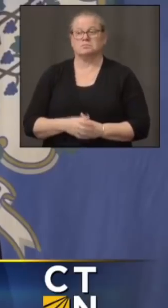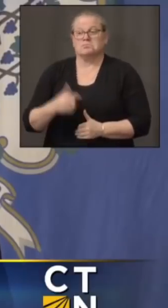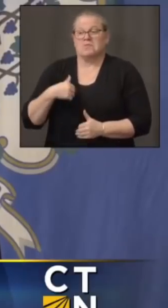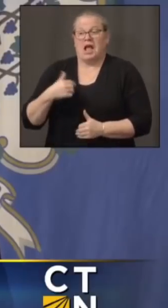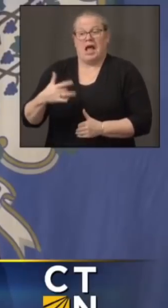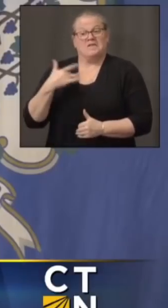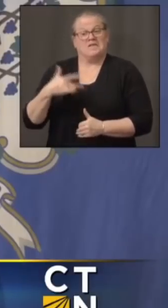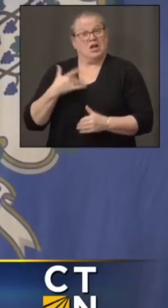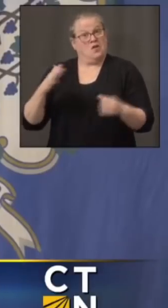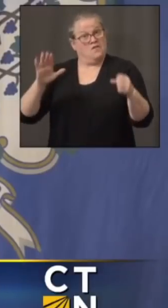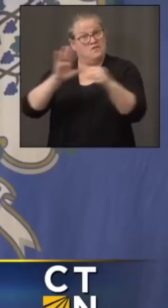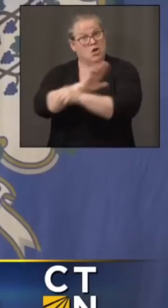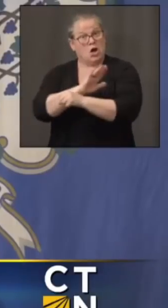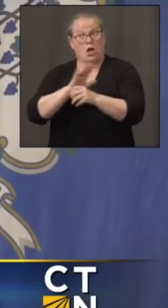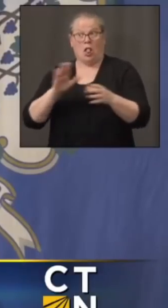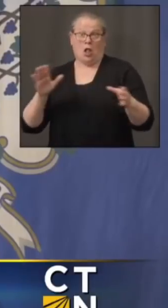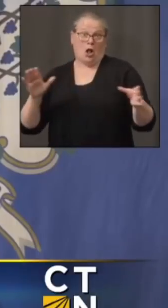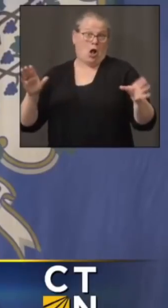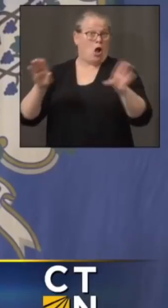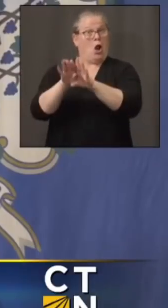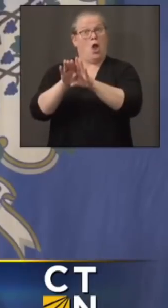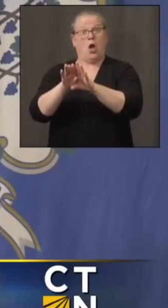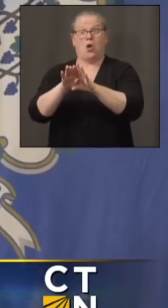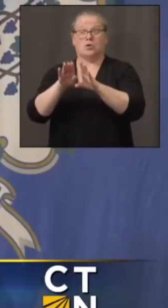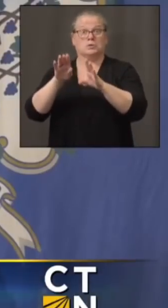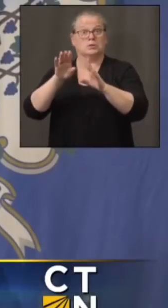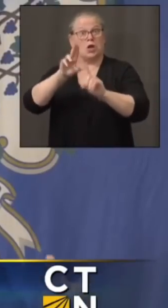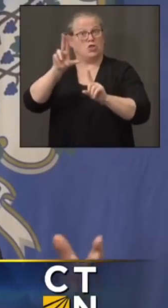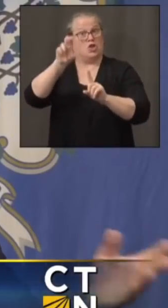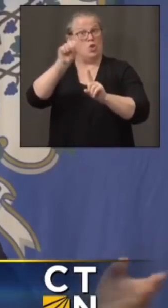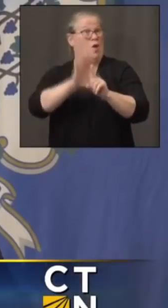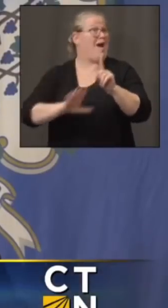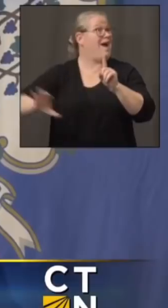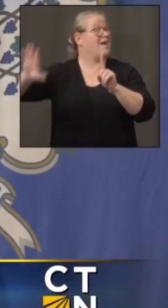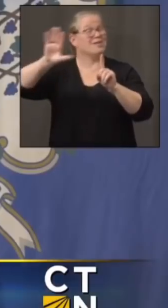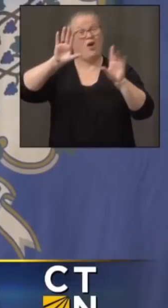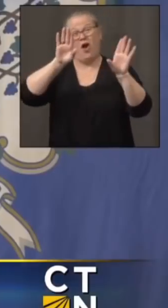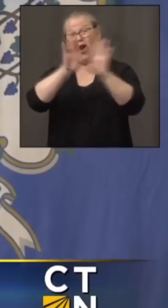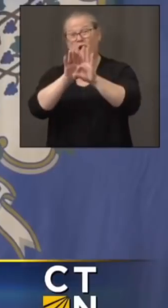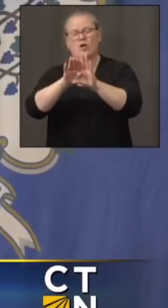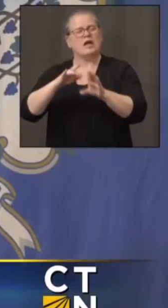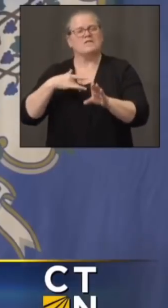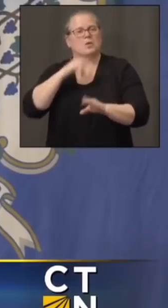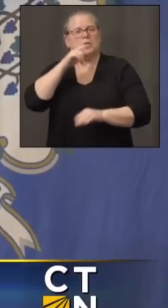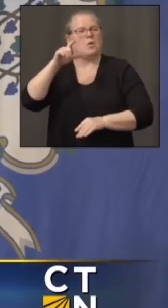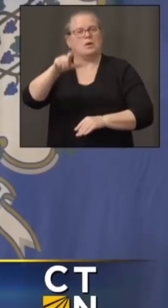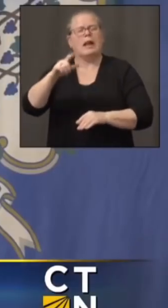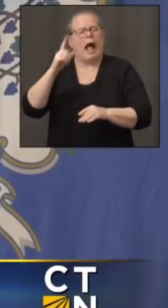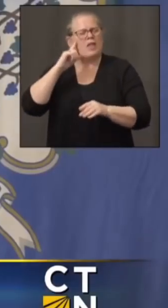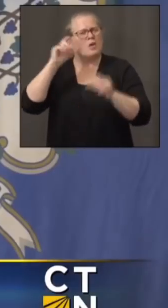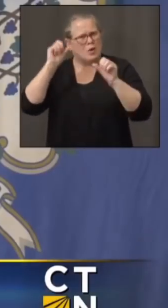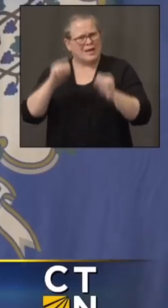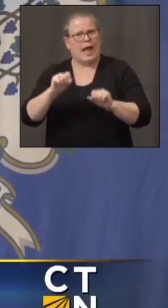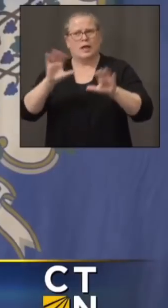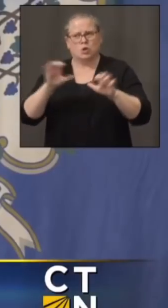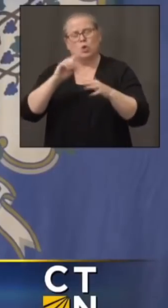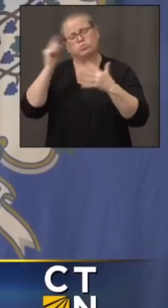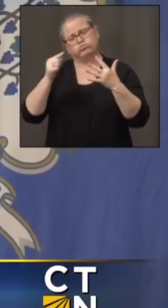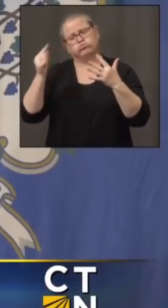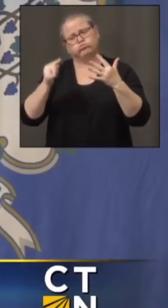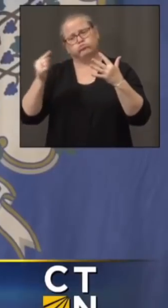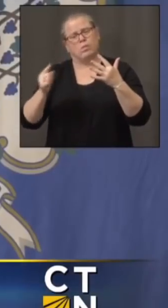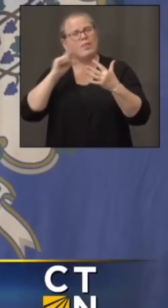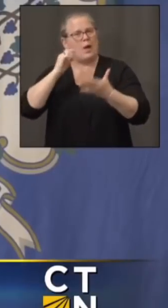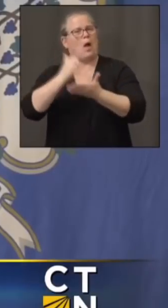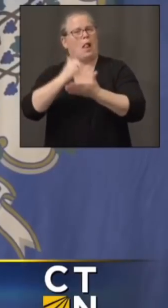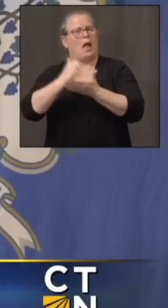we can to get back to the new normal. Scott said to get through the 8th inning so we can, get on the backside